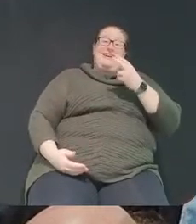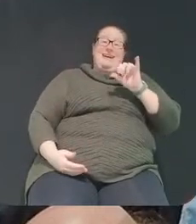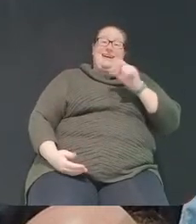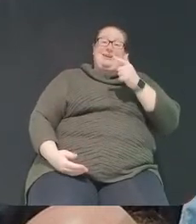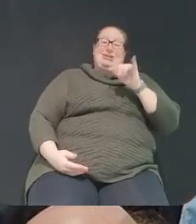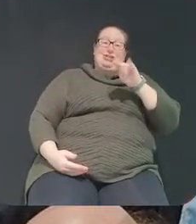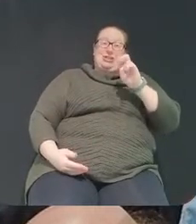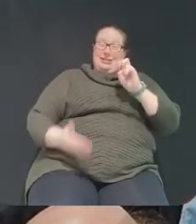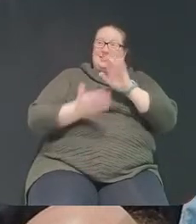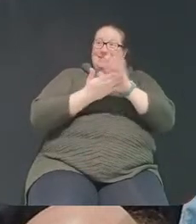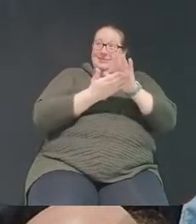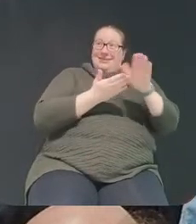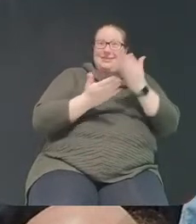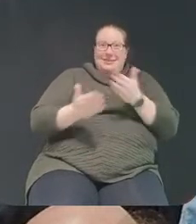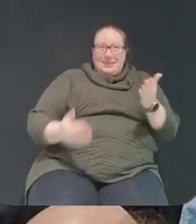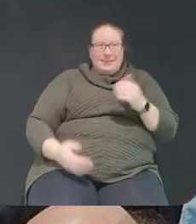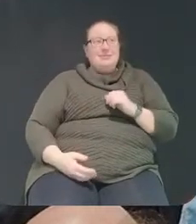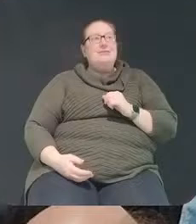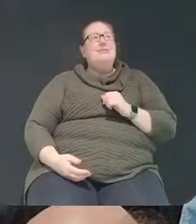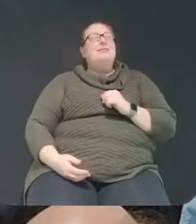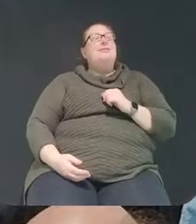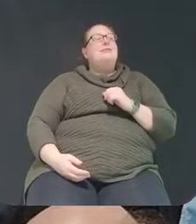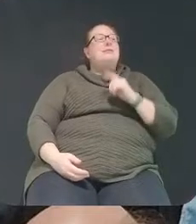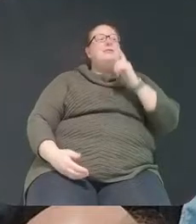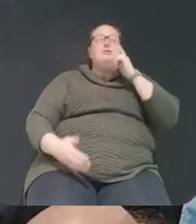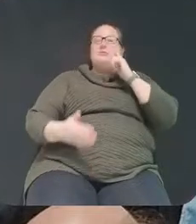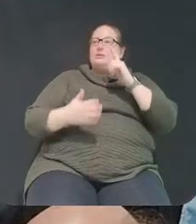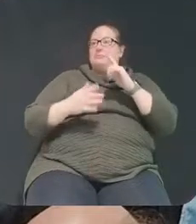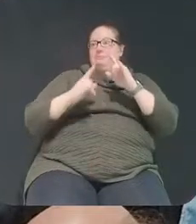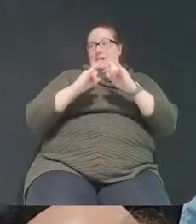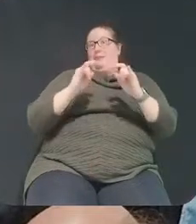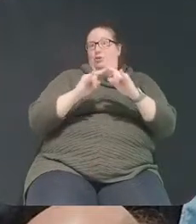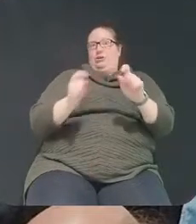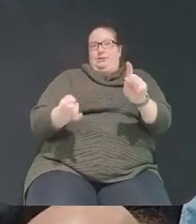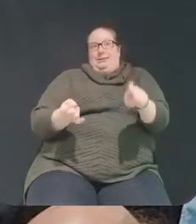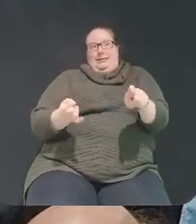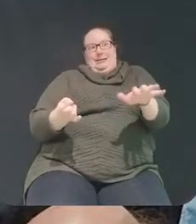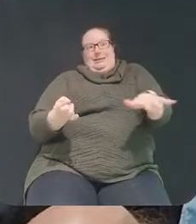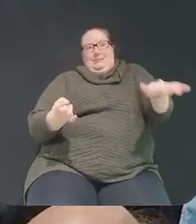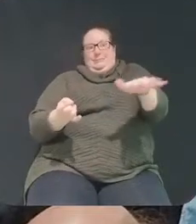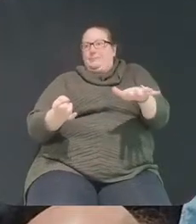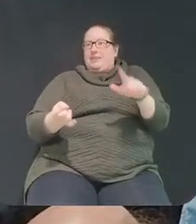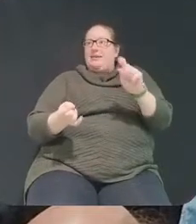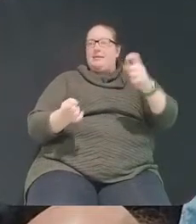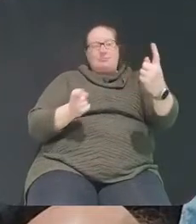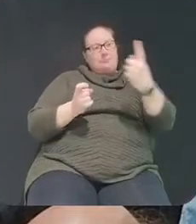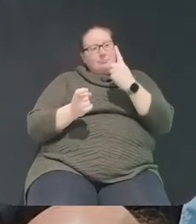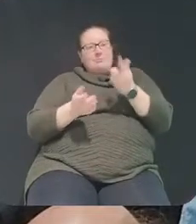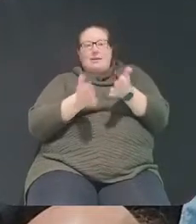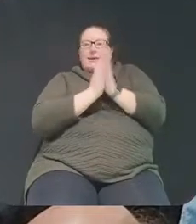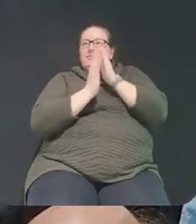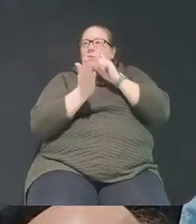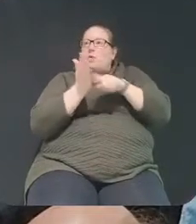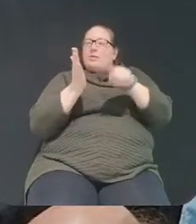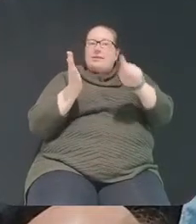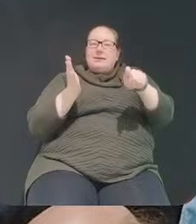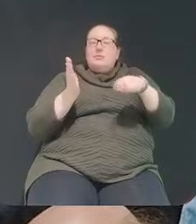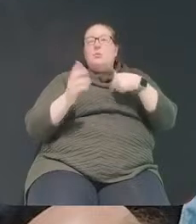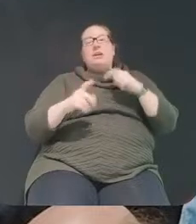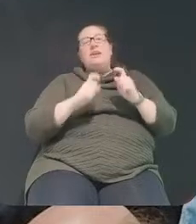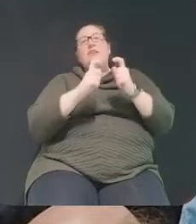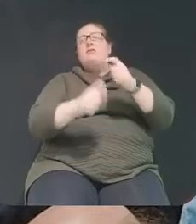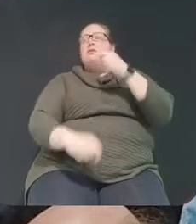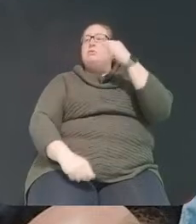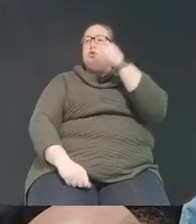As campers need it, they'll find one of three to, you know, and ask for what they need. We'll get it for them, like